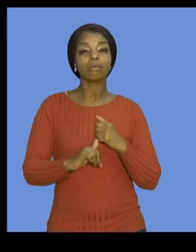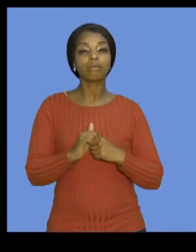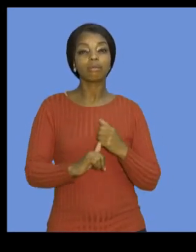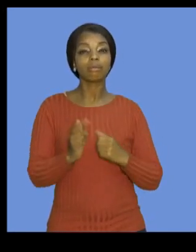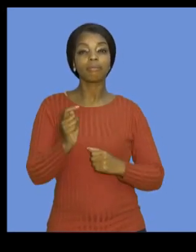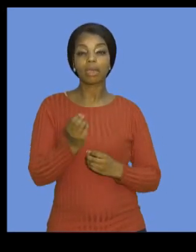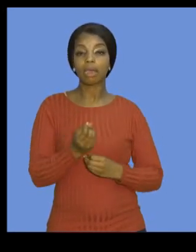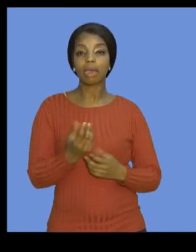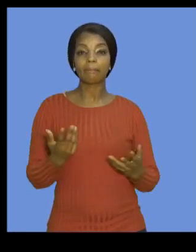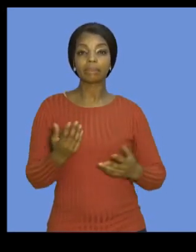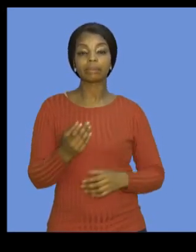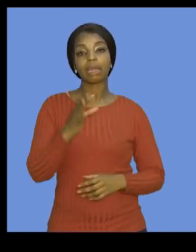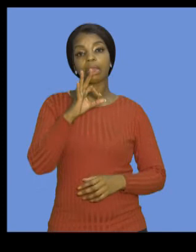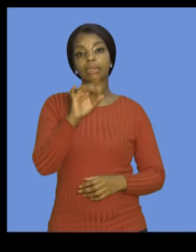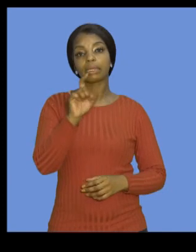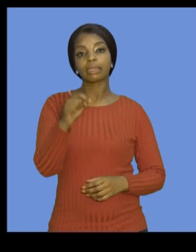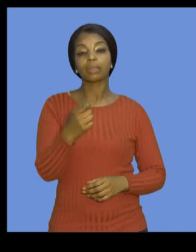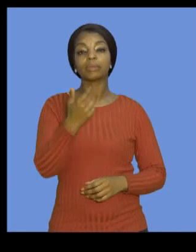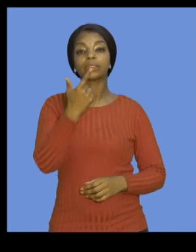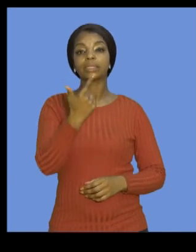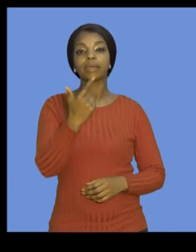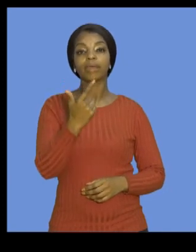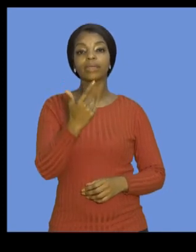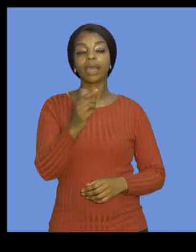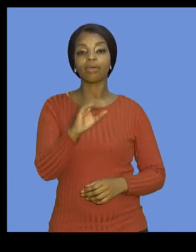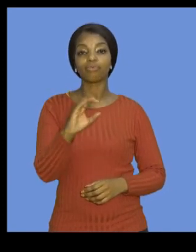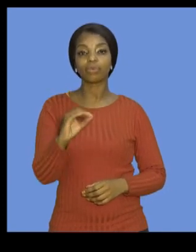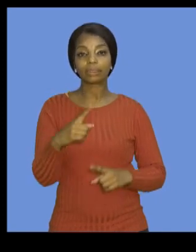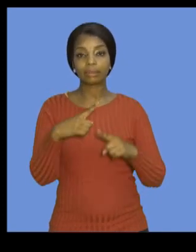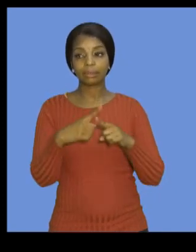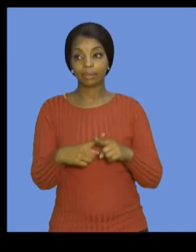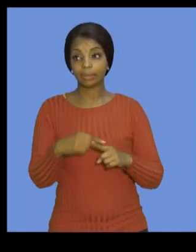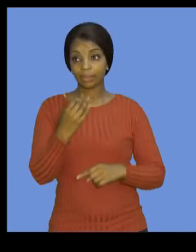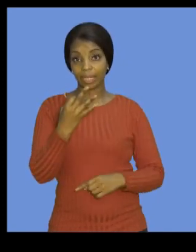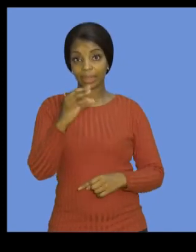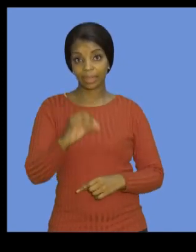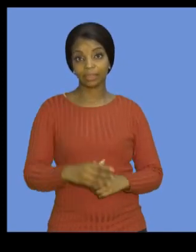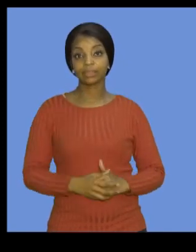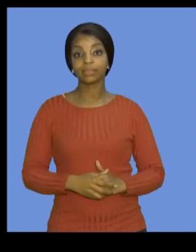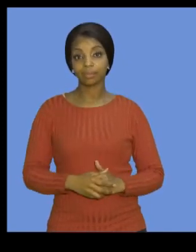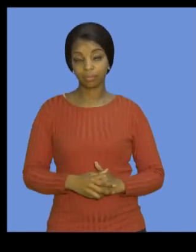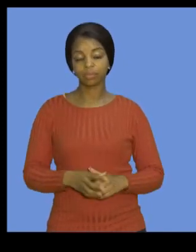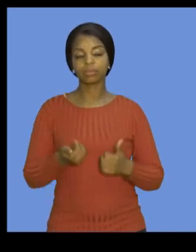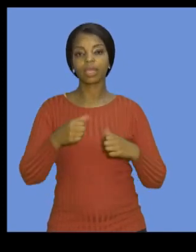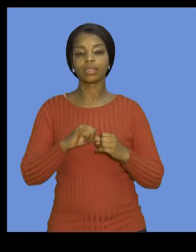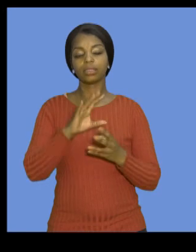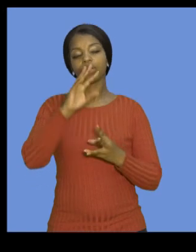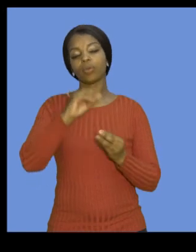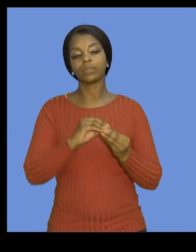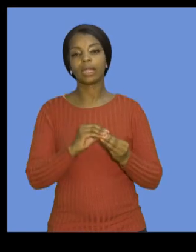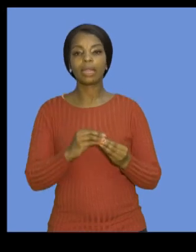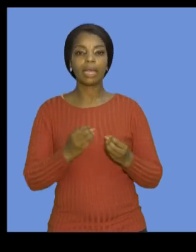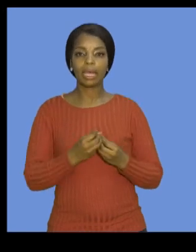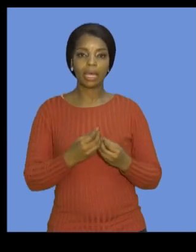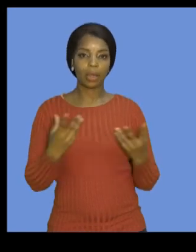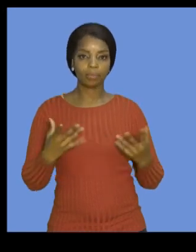that Maria paid, which means it's 3,700 multiplied by 30. And that will give me the